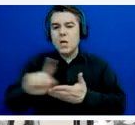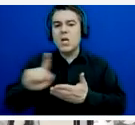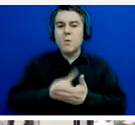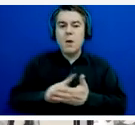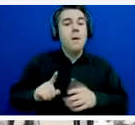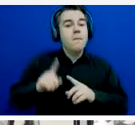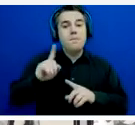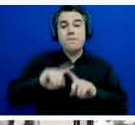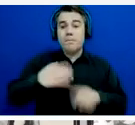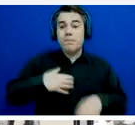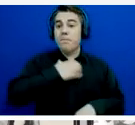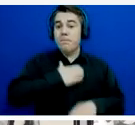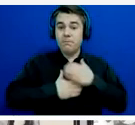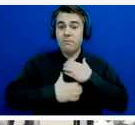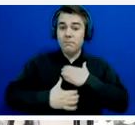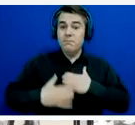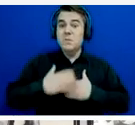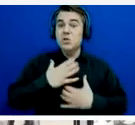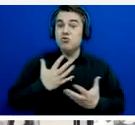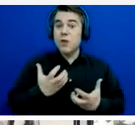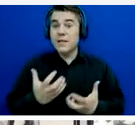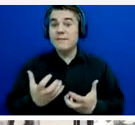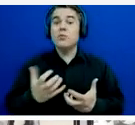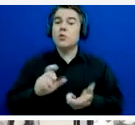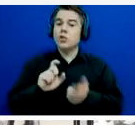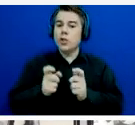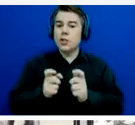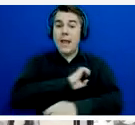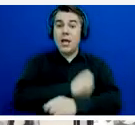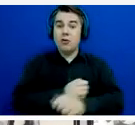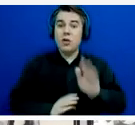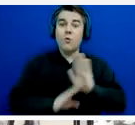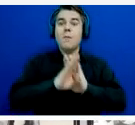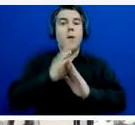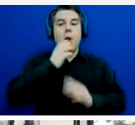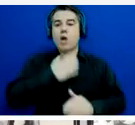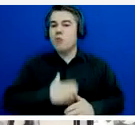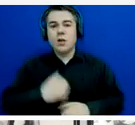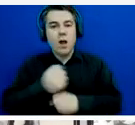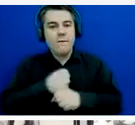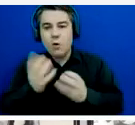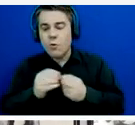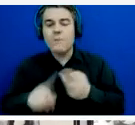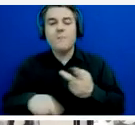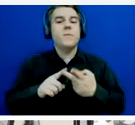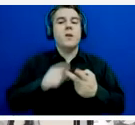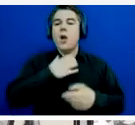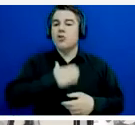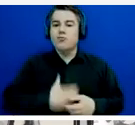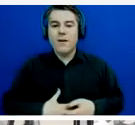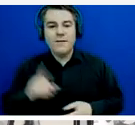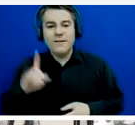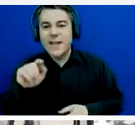my cravings were finally changing and my energy was up. And I wasn't craving coffee anymore. I wasn't craving Diet Coke. I wasn't